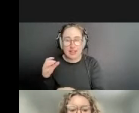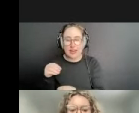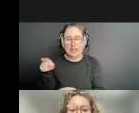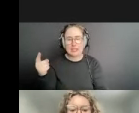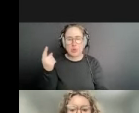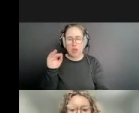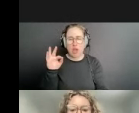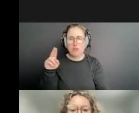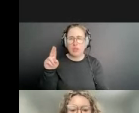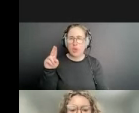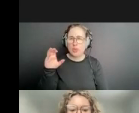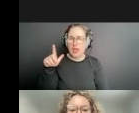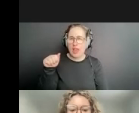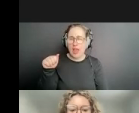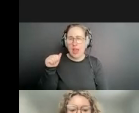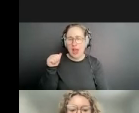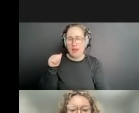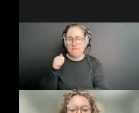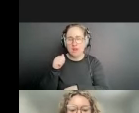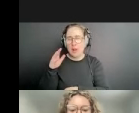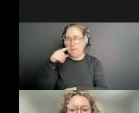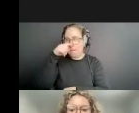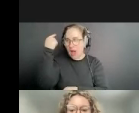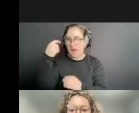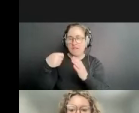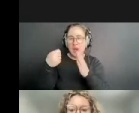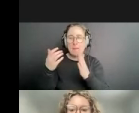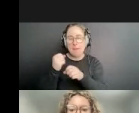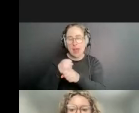the UCLA founder of Black filmmakers who